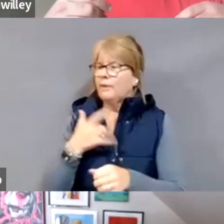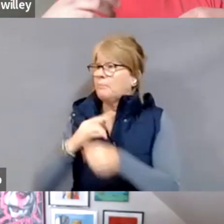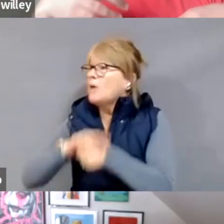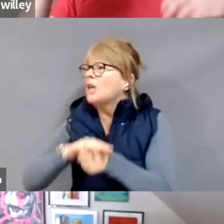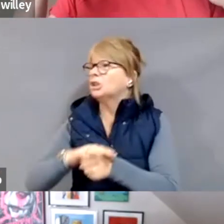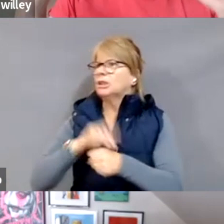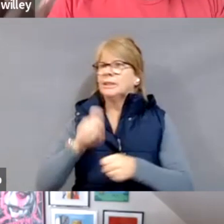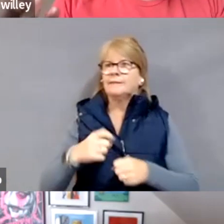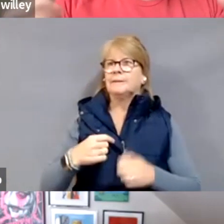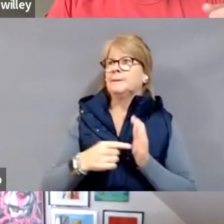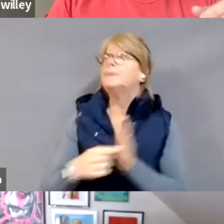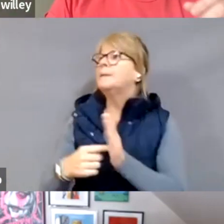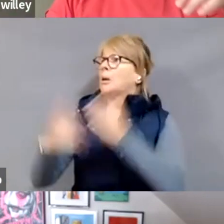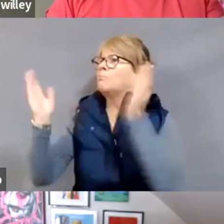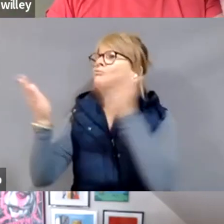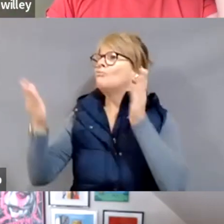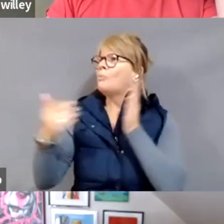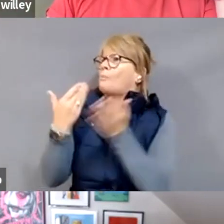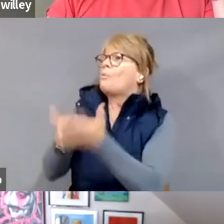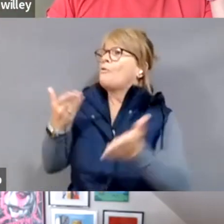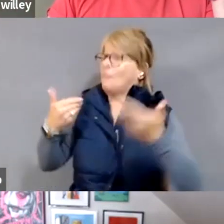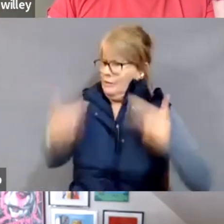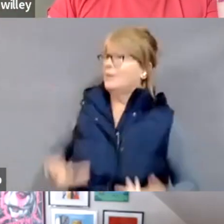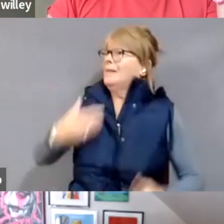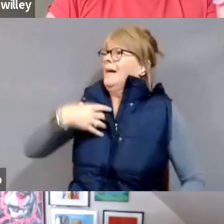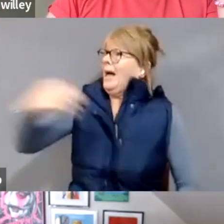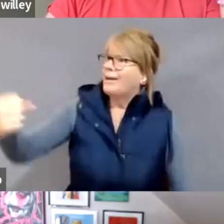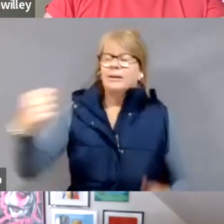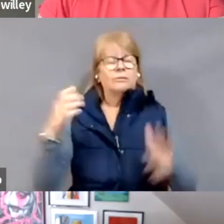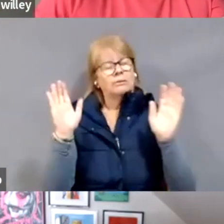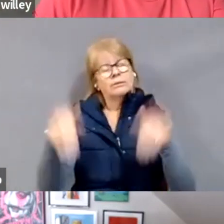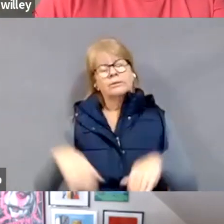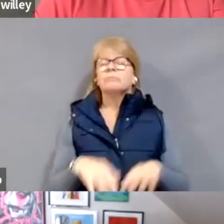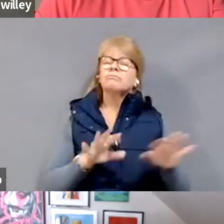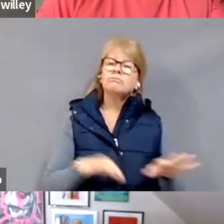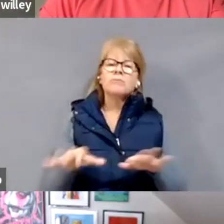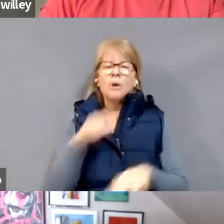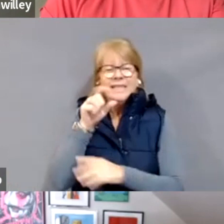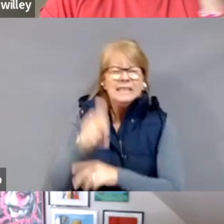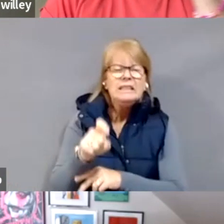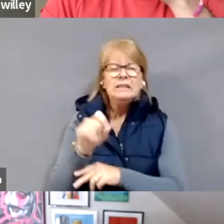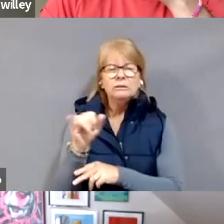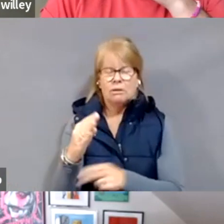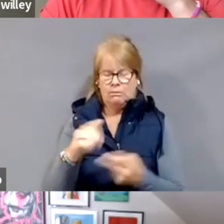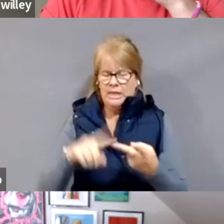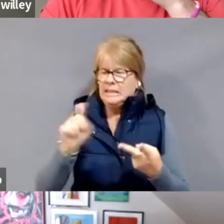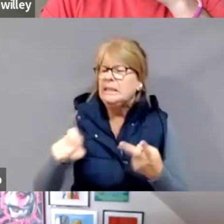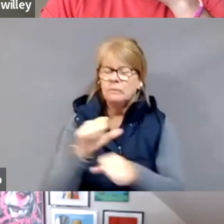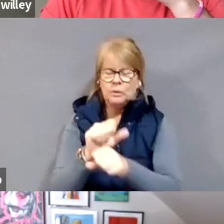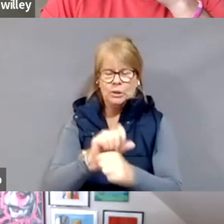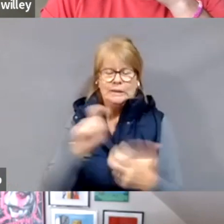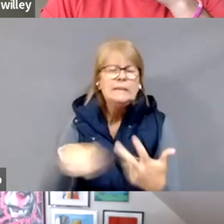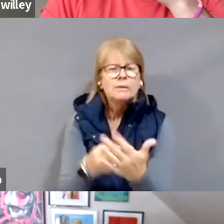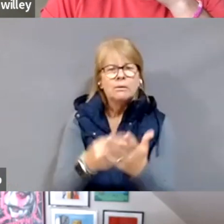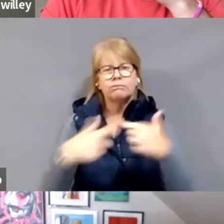was to either prove myself or to be in a situation where I needed the job or I needed the work.